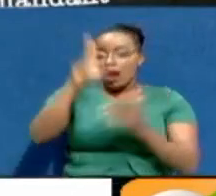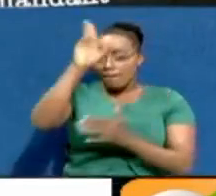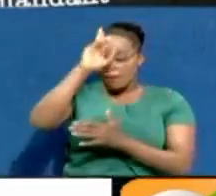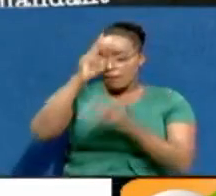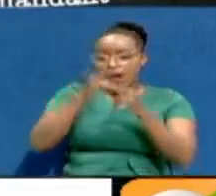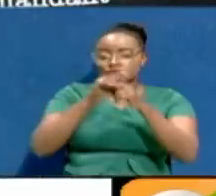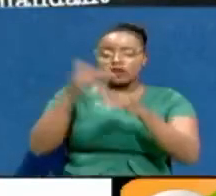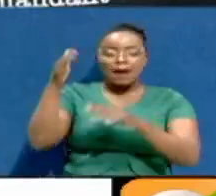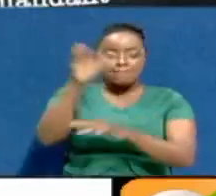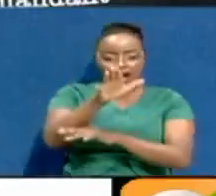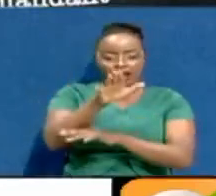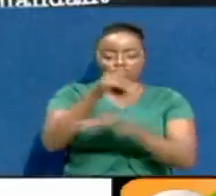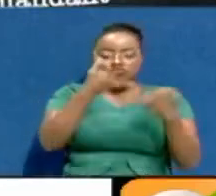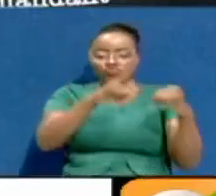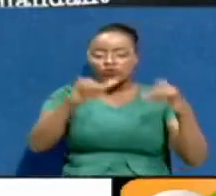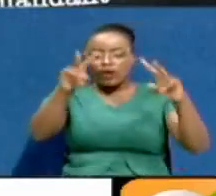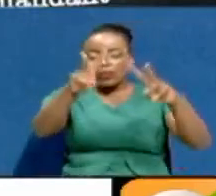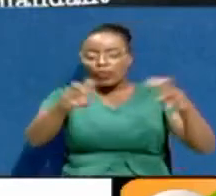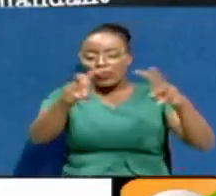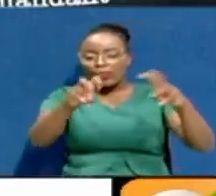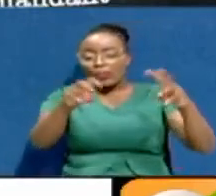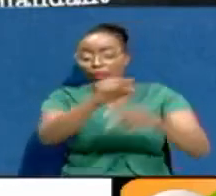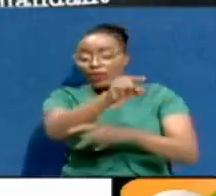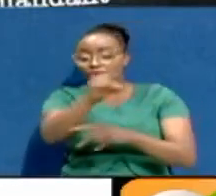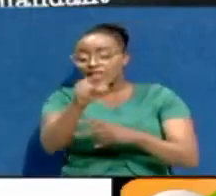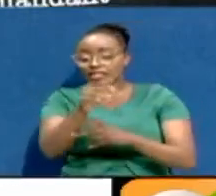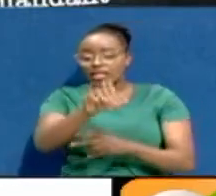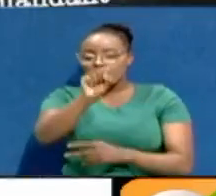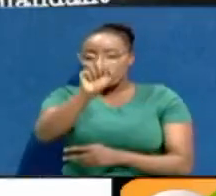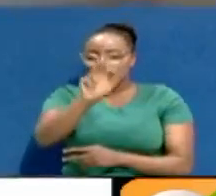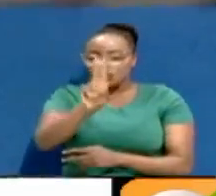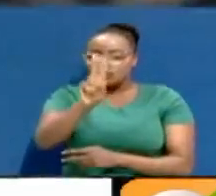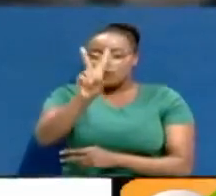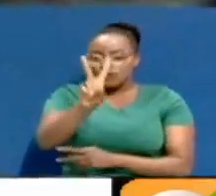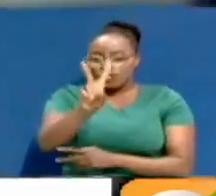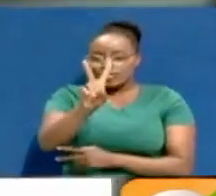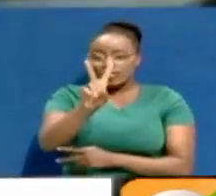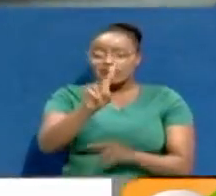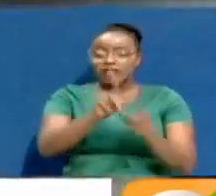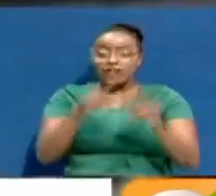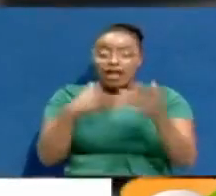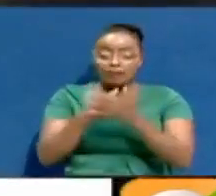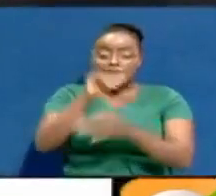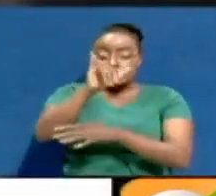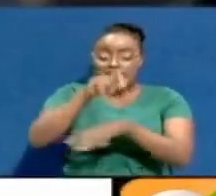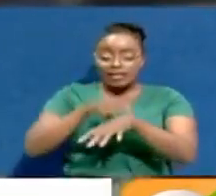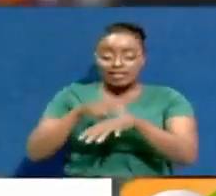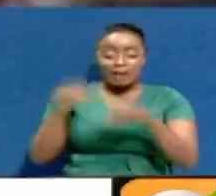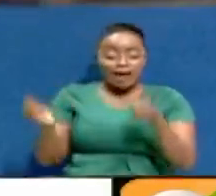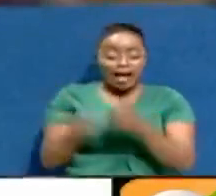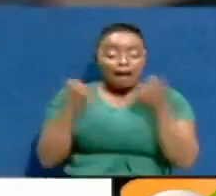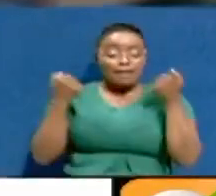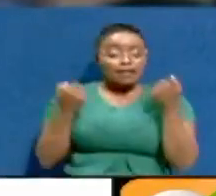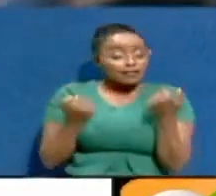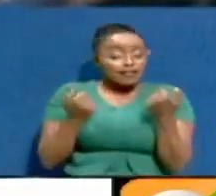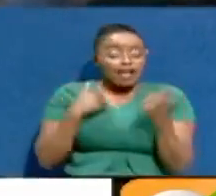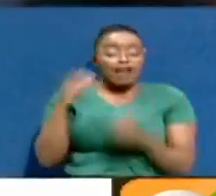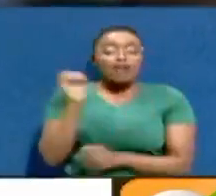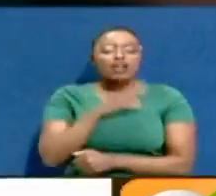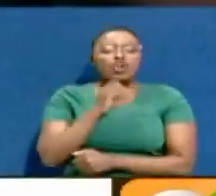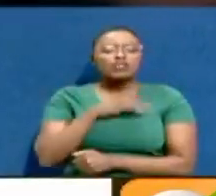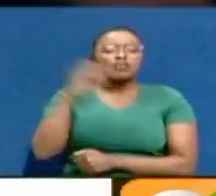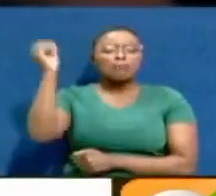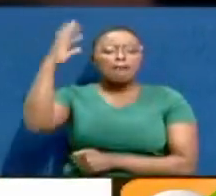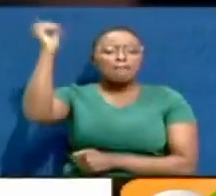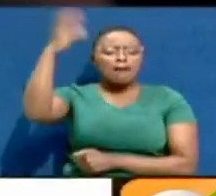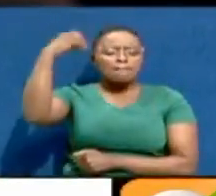soon embark on a crackdown on these SUVs. Until that crackdown happens, noisy